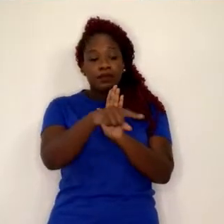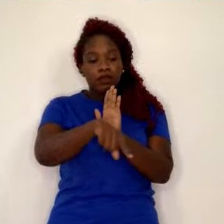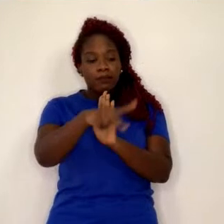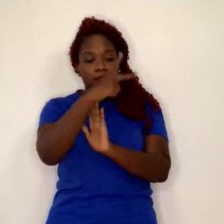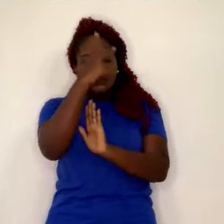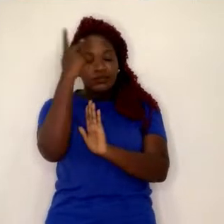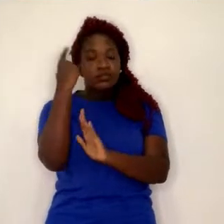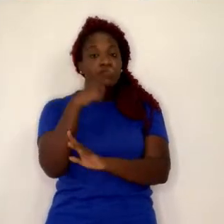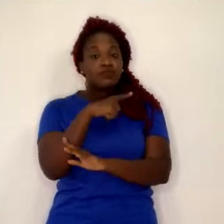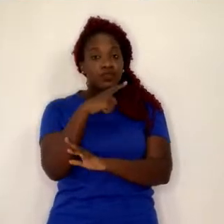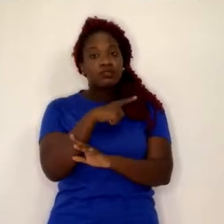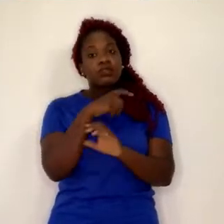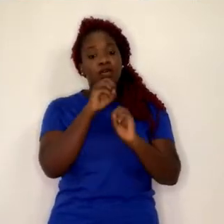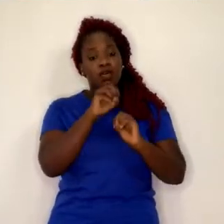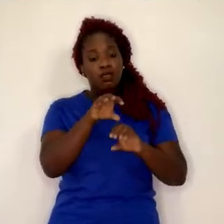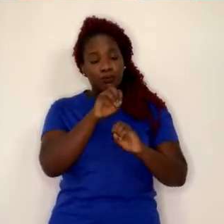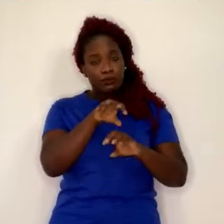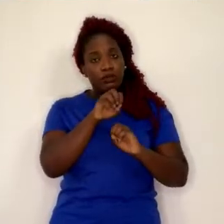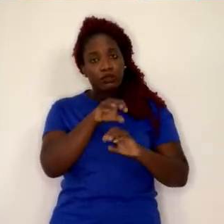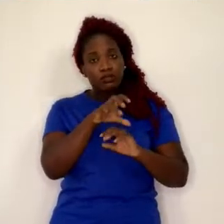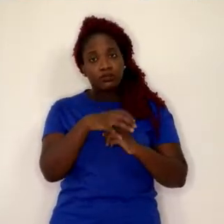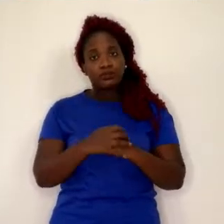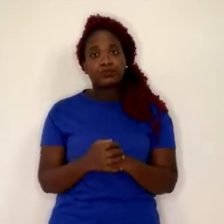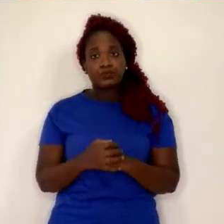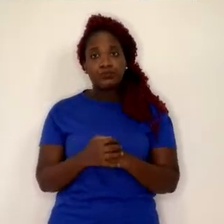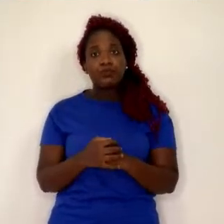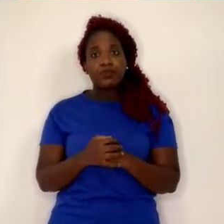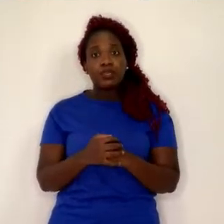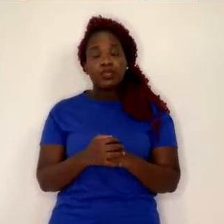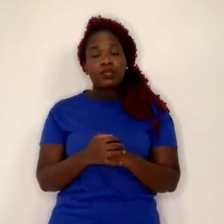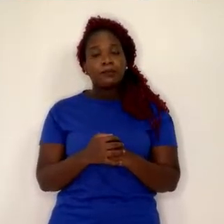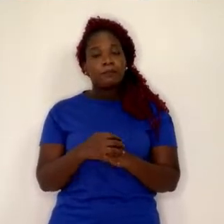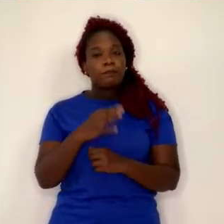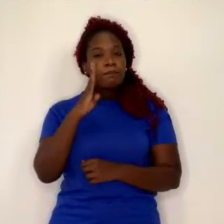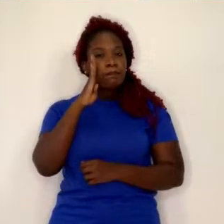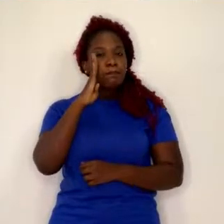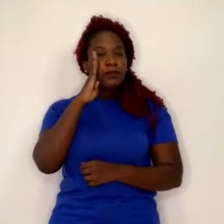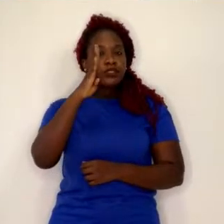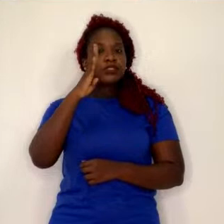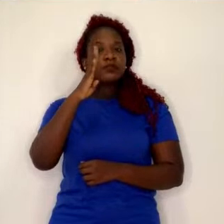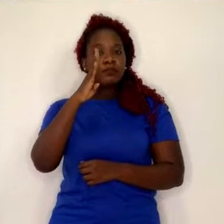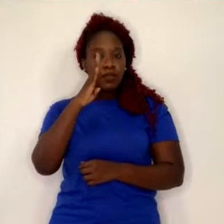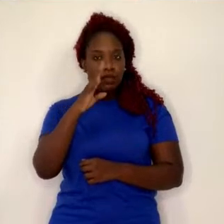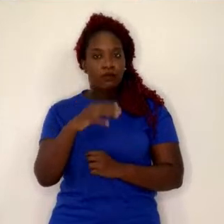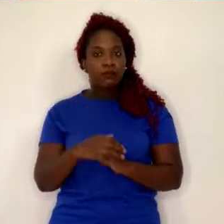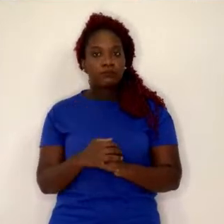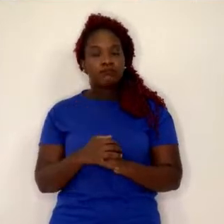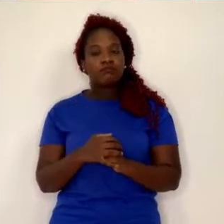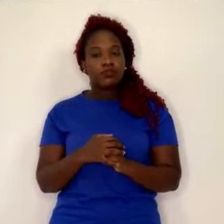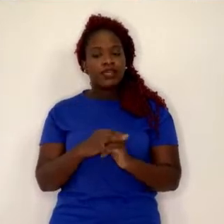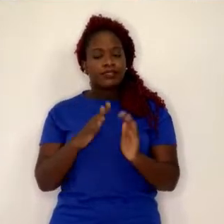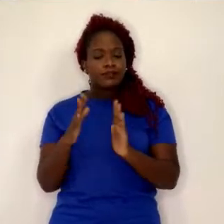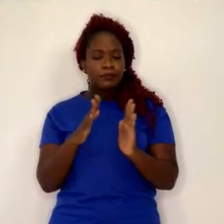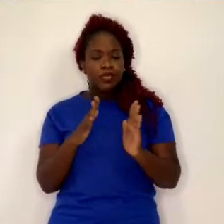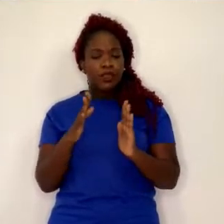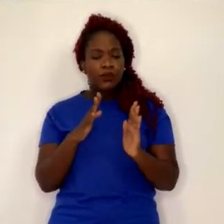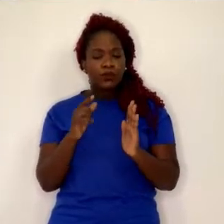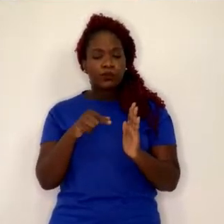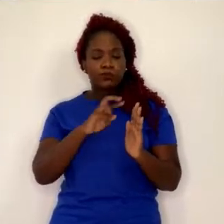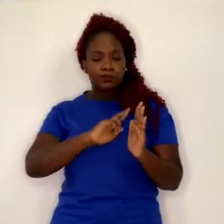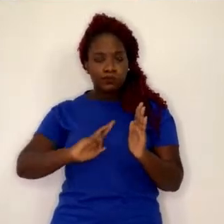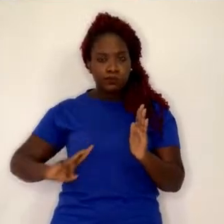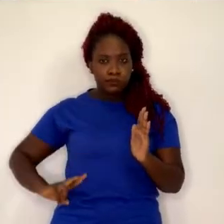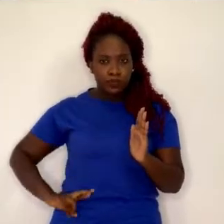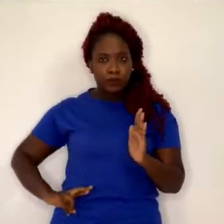the population could have access to education. And we evinced in this process,